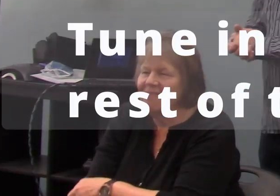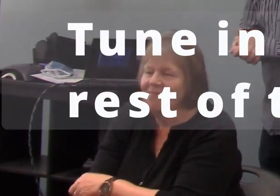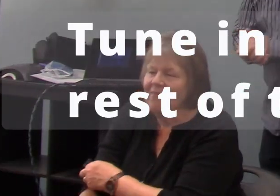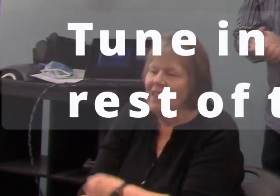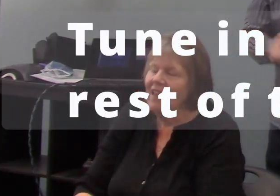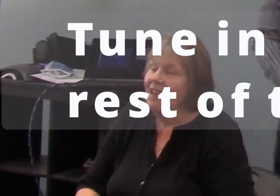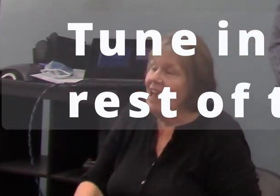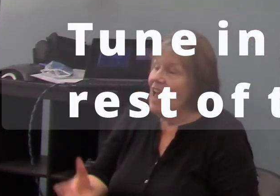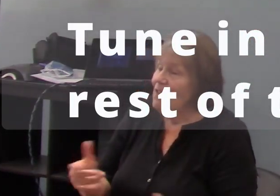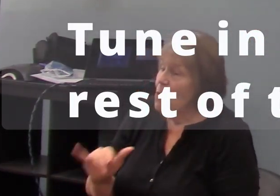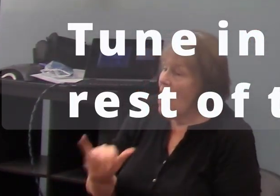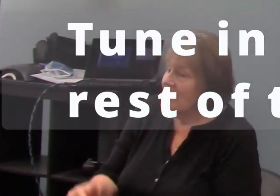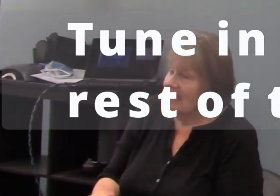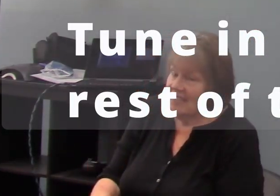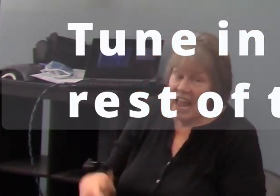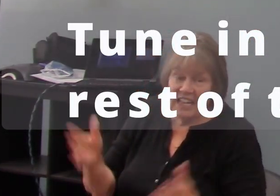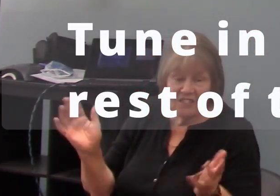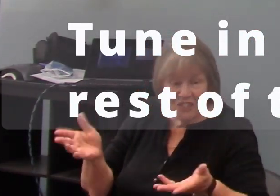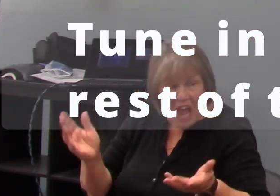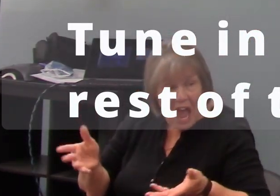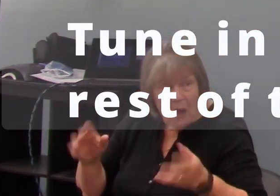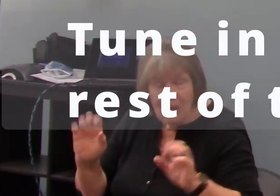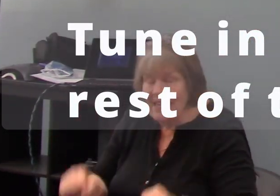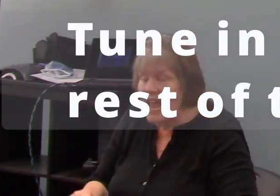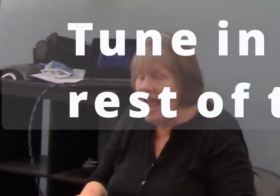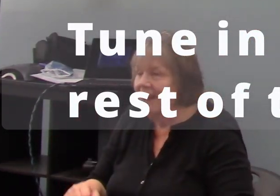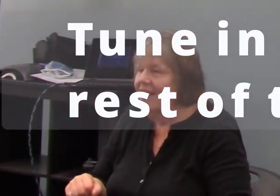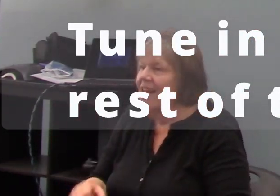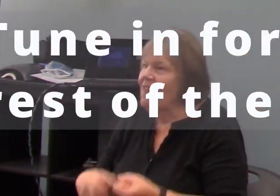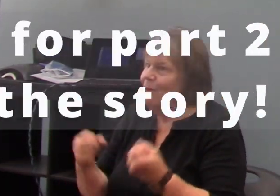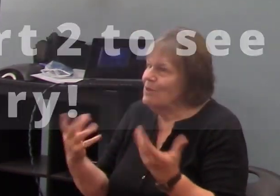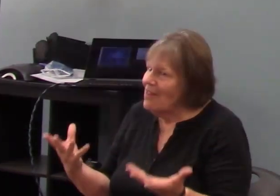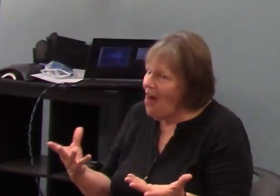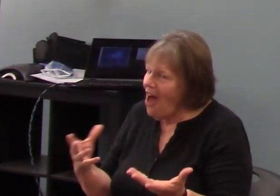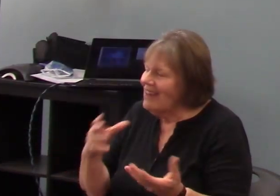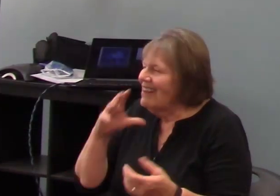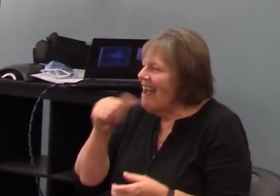But it was a big lesson, and I didn't get through as much as I wanted to. But that's okay.